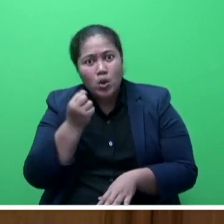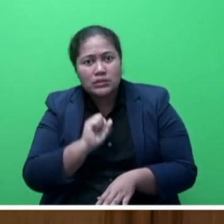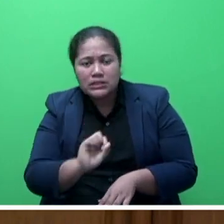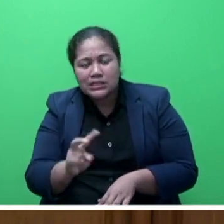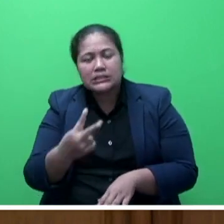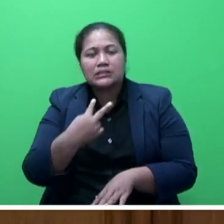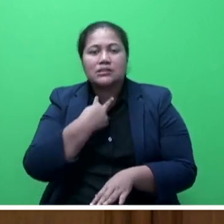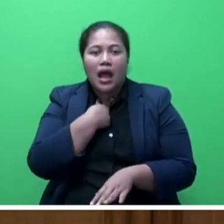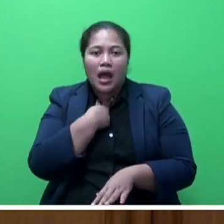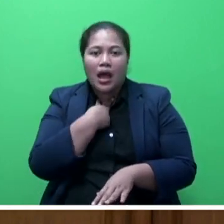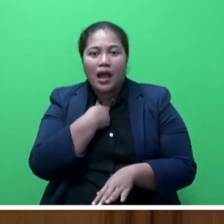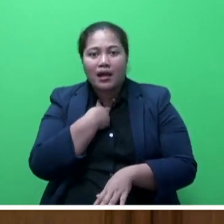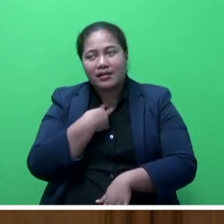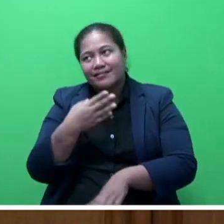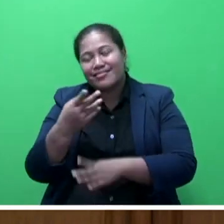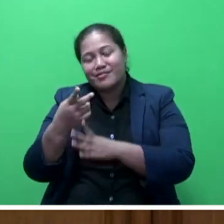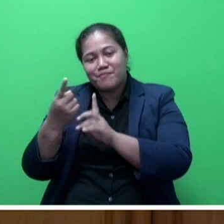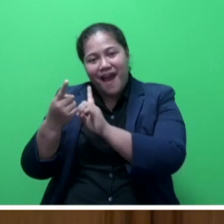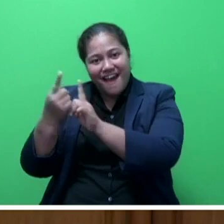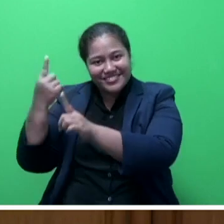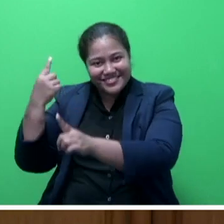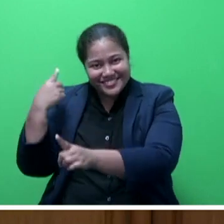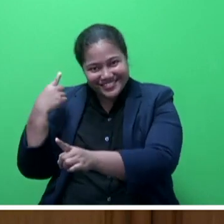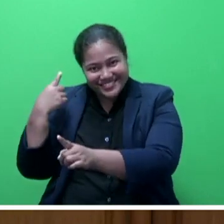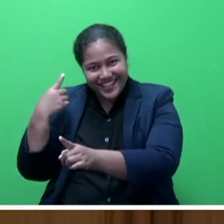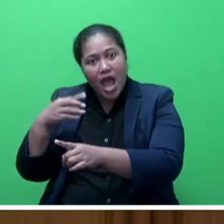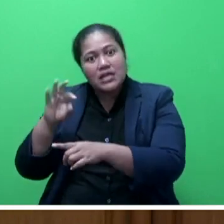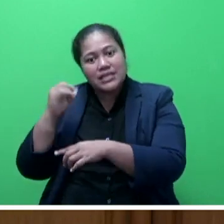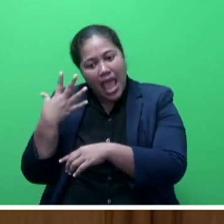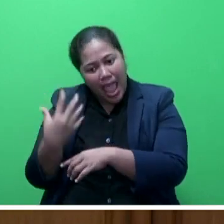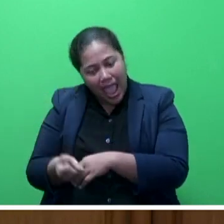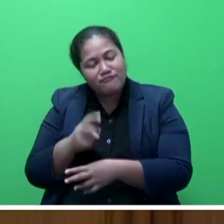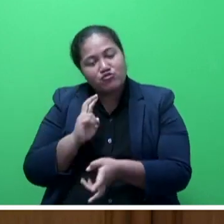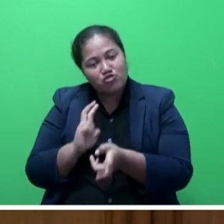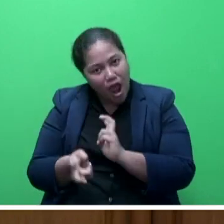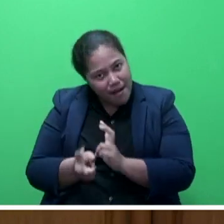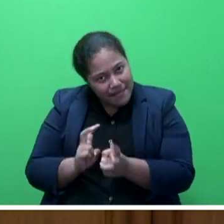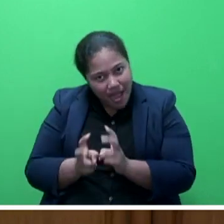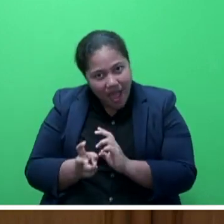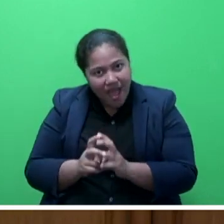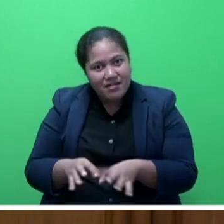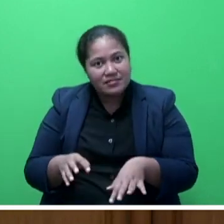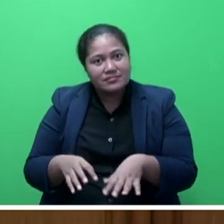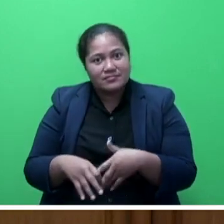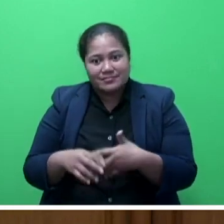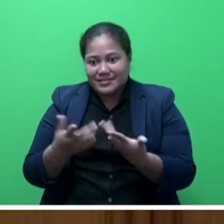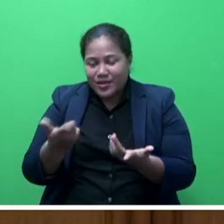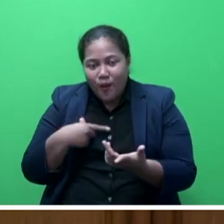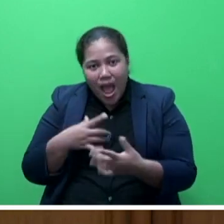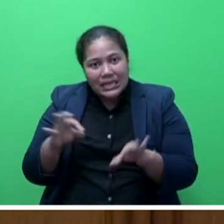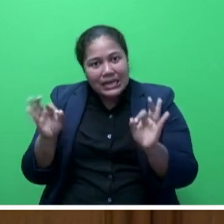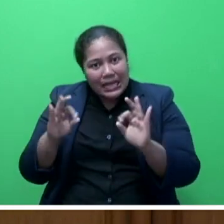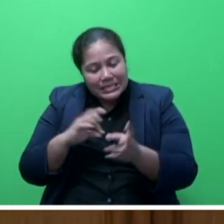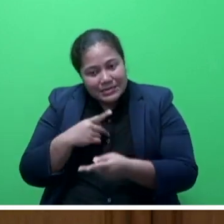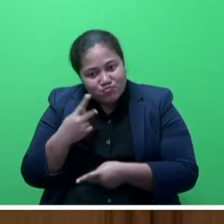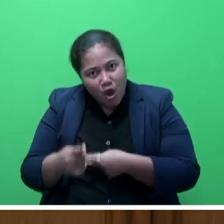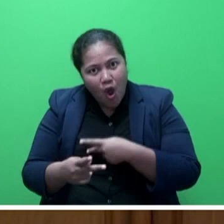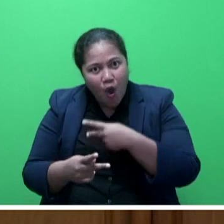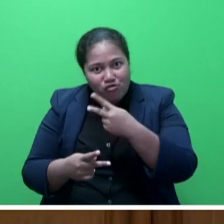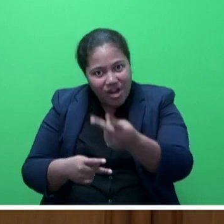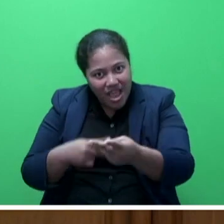past. We probably have progressed way too fast that has left him